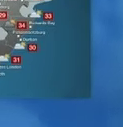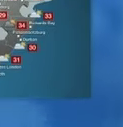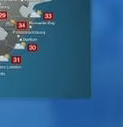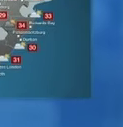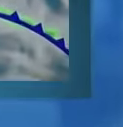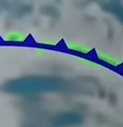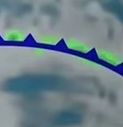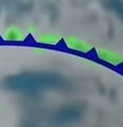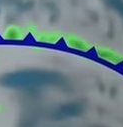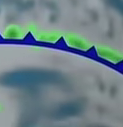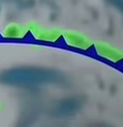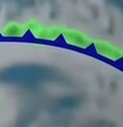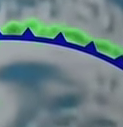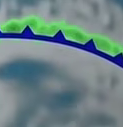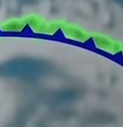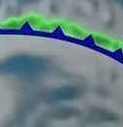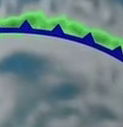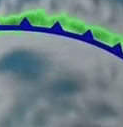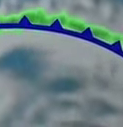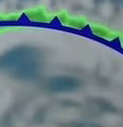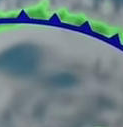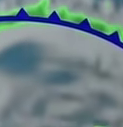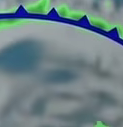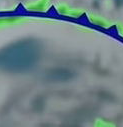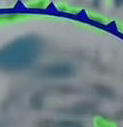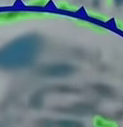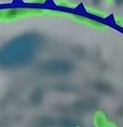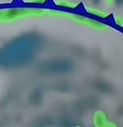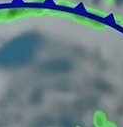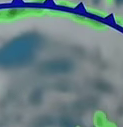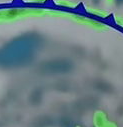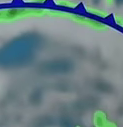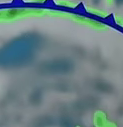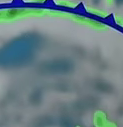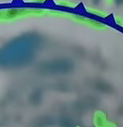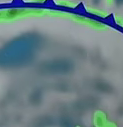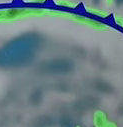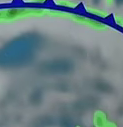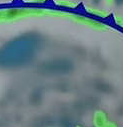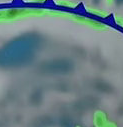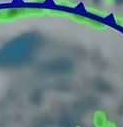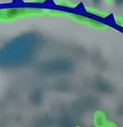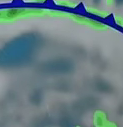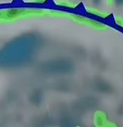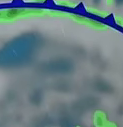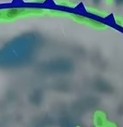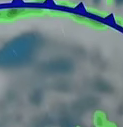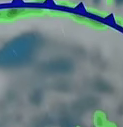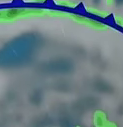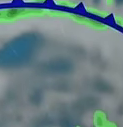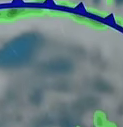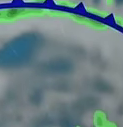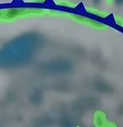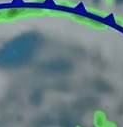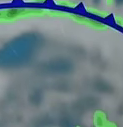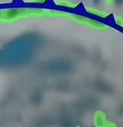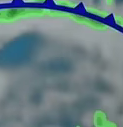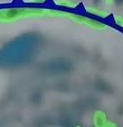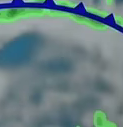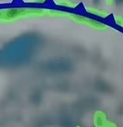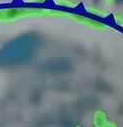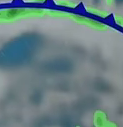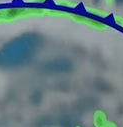like that on Thursday. But for tonight, we are going to be seeing rain and drizzle over parts of the Eastern Cape and KwaZulu-Natal, pushing